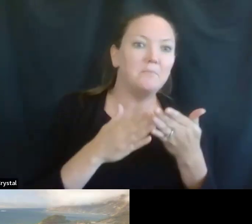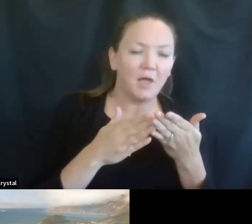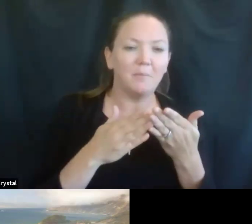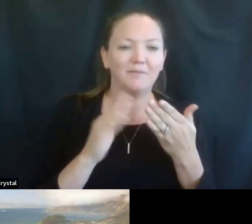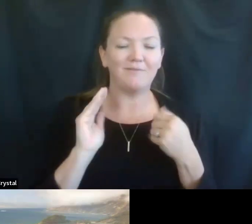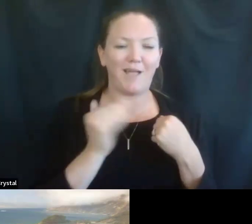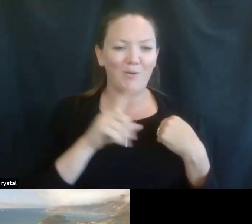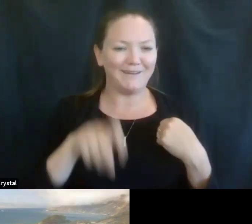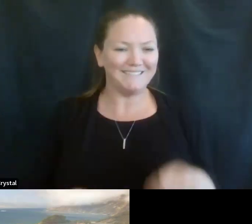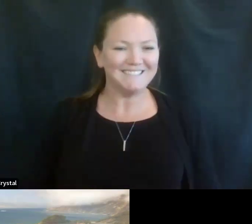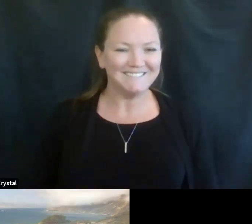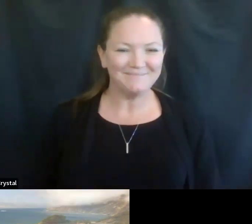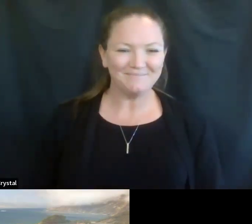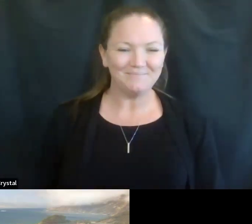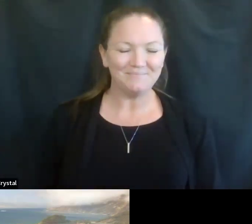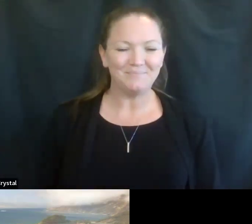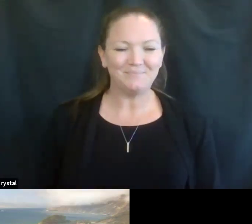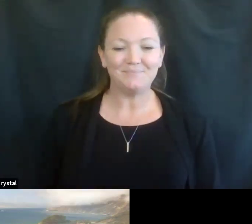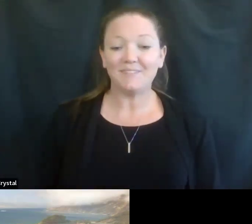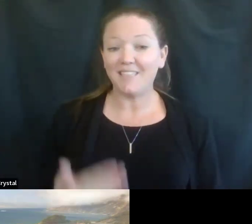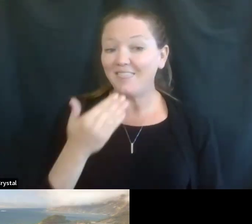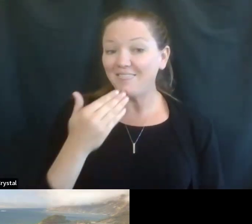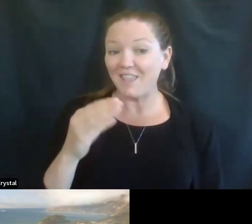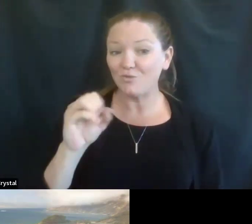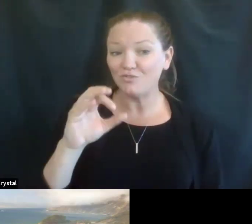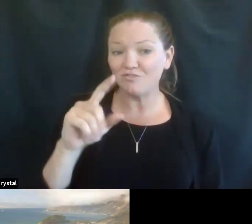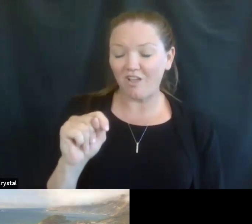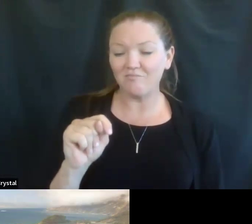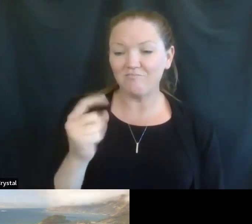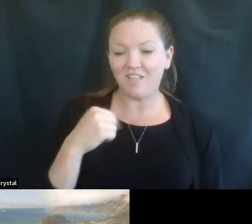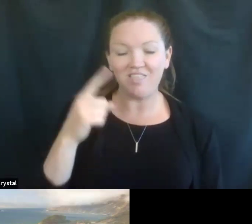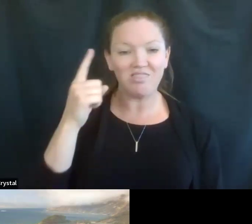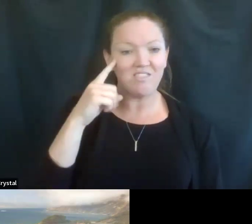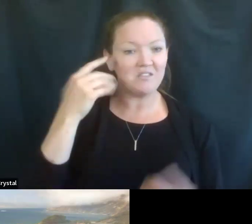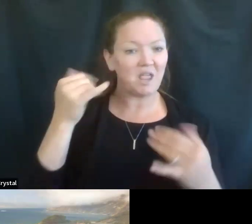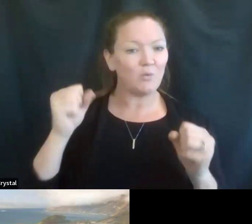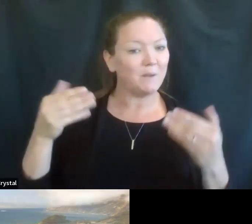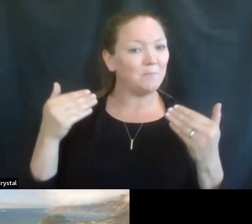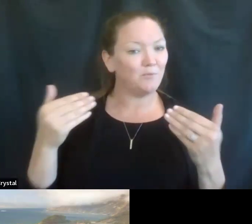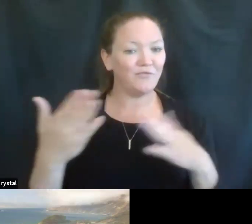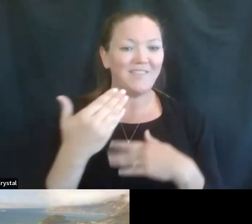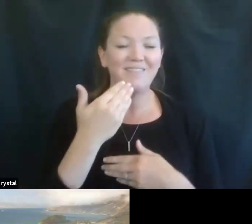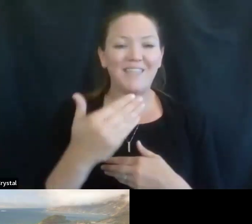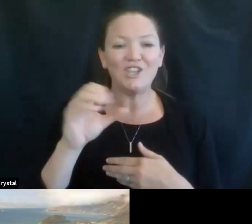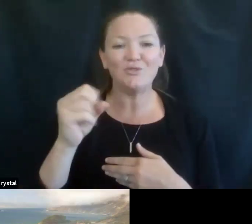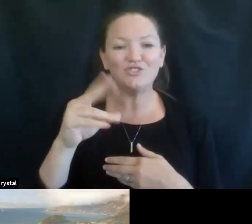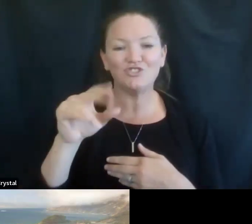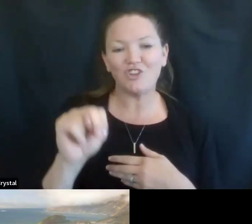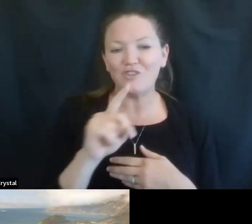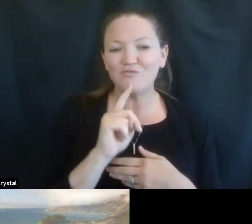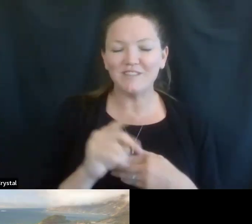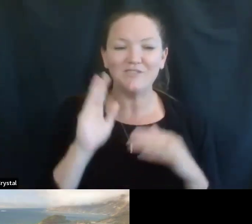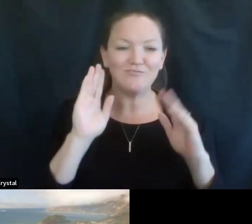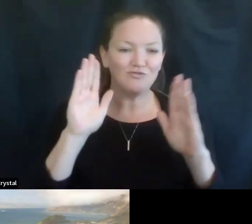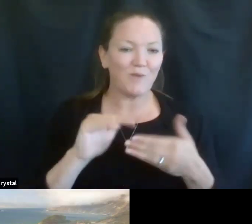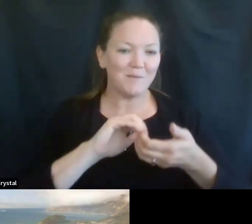Thanks for that, Scott. And I would say we're good to move forward. Thank you so much, Sean, and great to partner with you